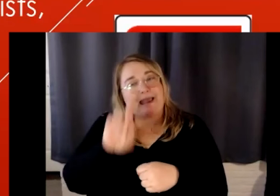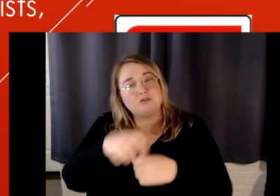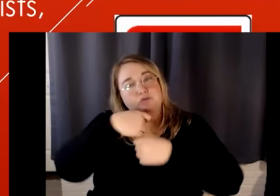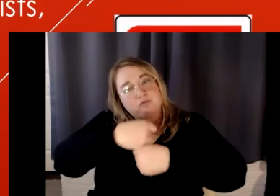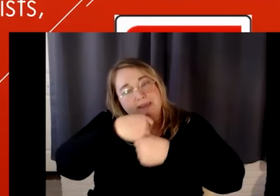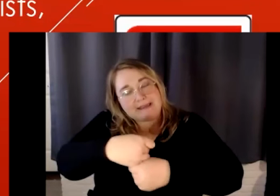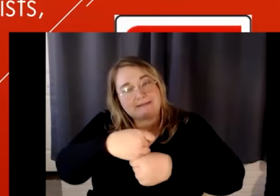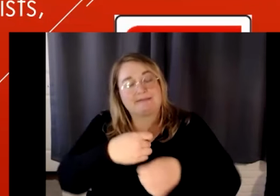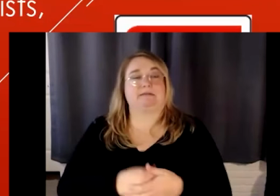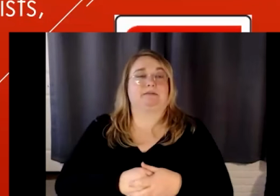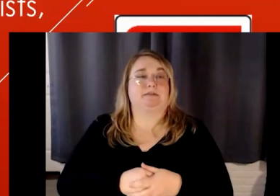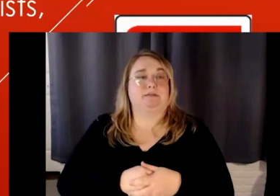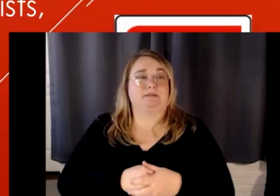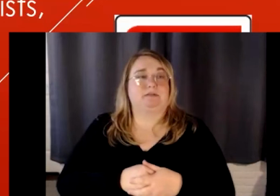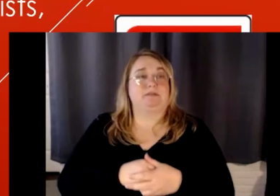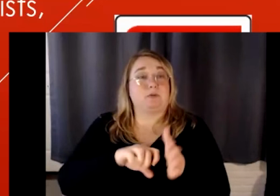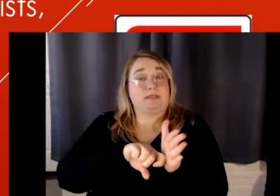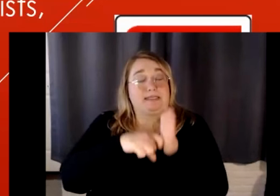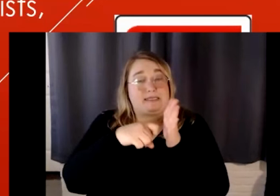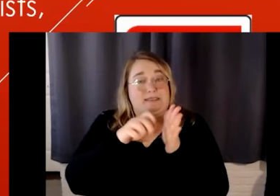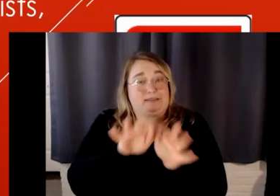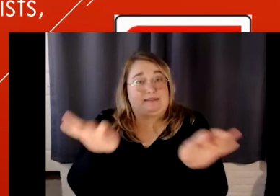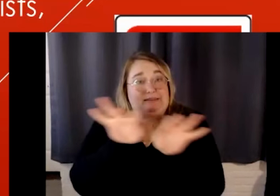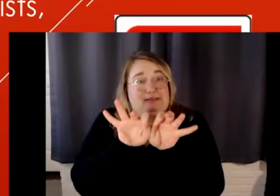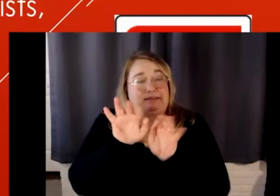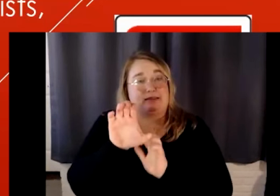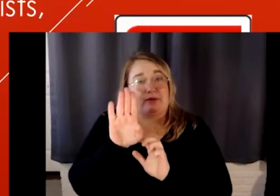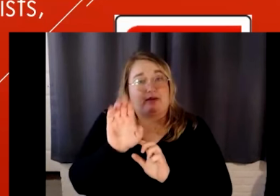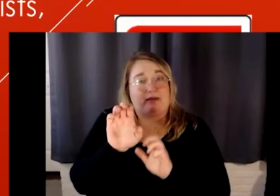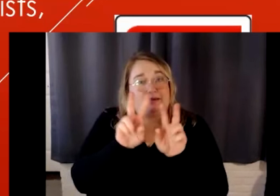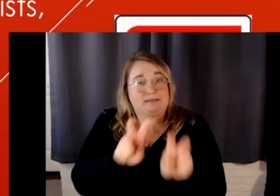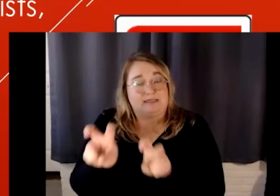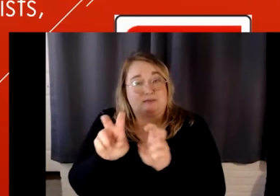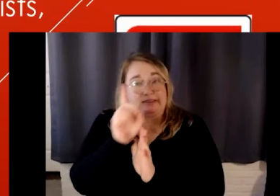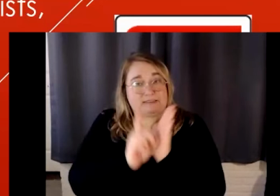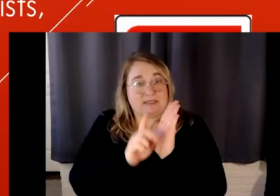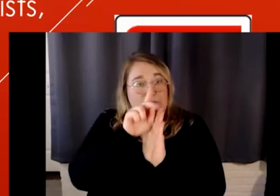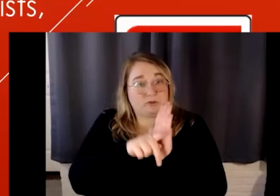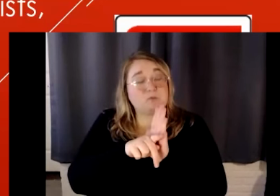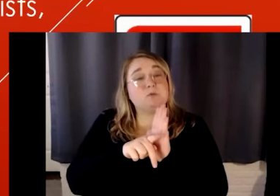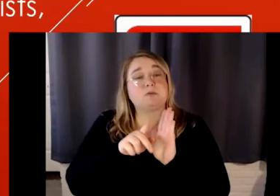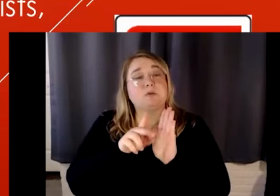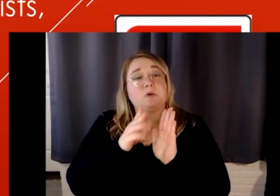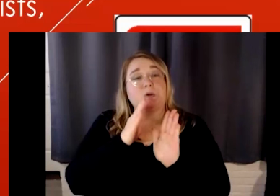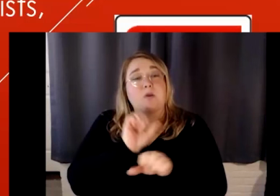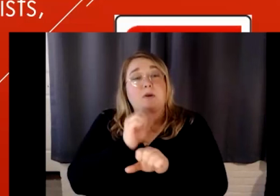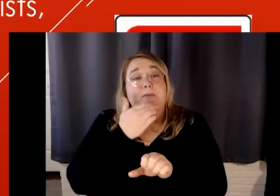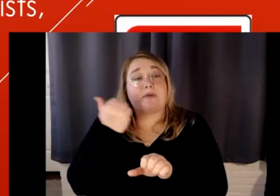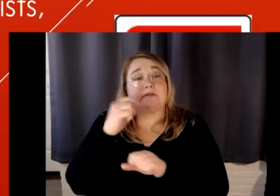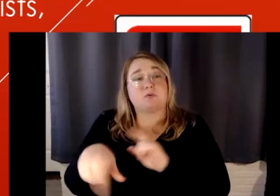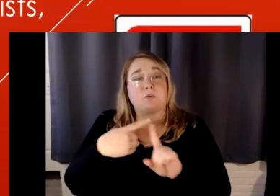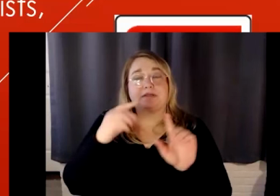Key CBE assessment design principles. CBE assessments work best when there's clear, explicit stated purpose. Can't express this